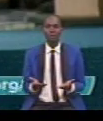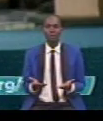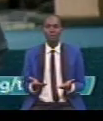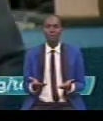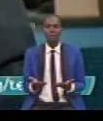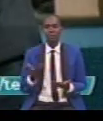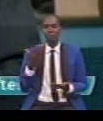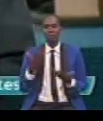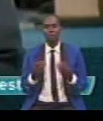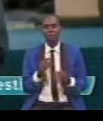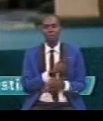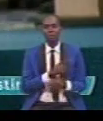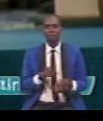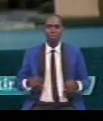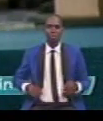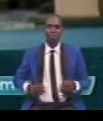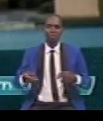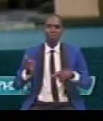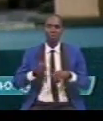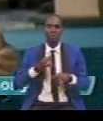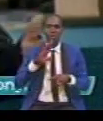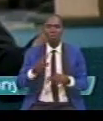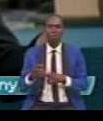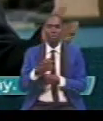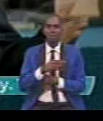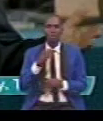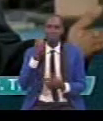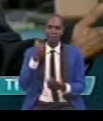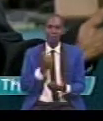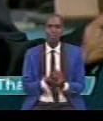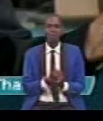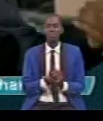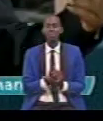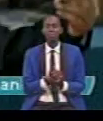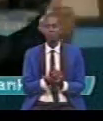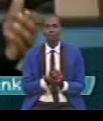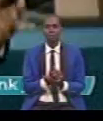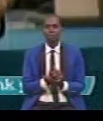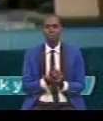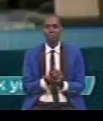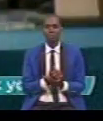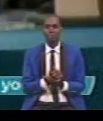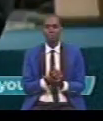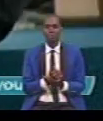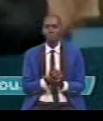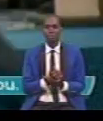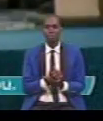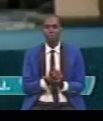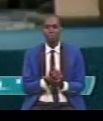May the Lord increase his days. Amen. As you can see me,